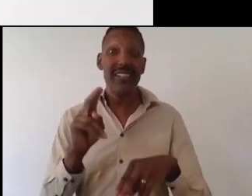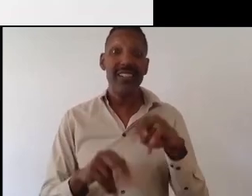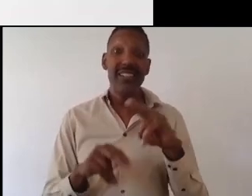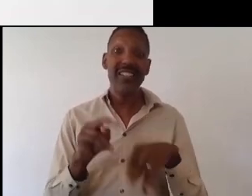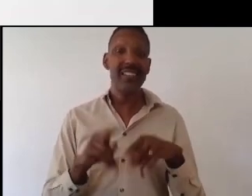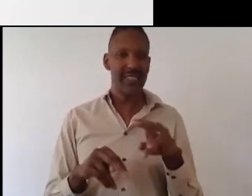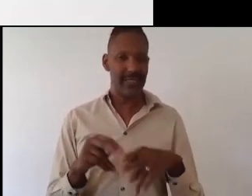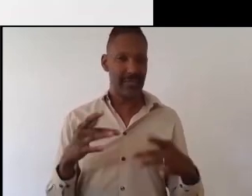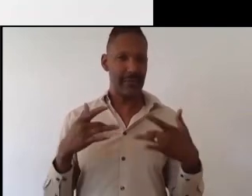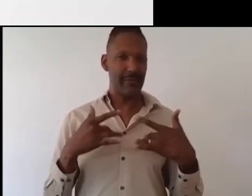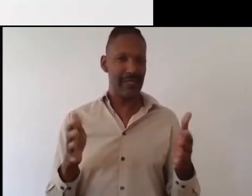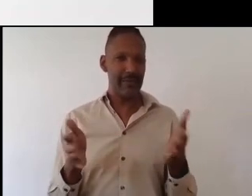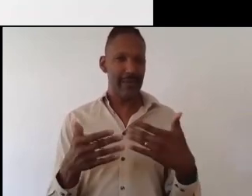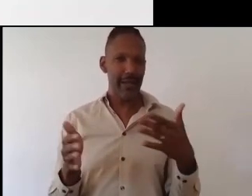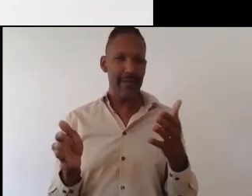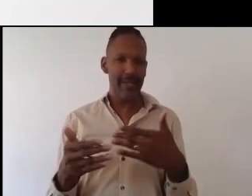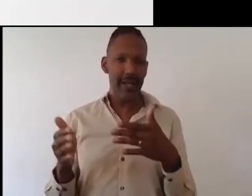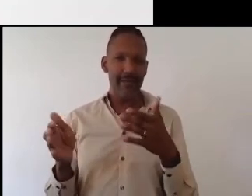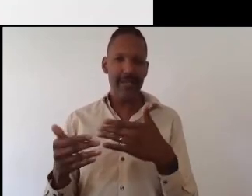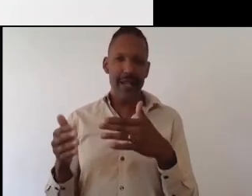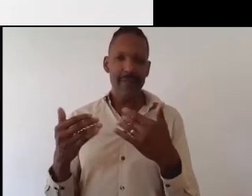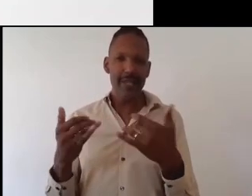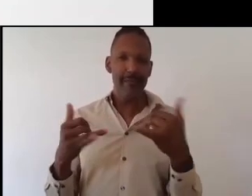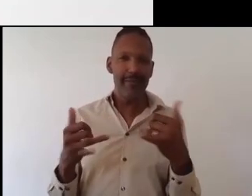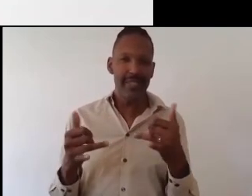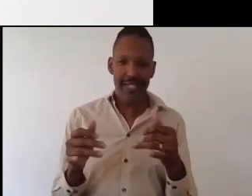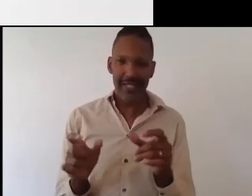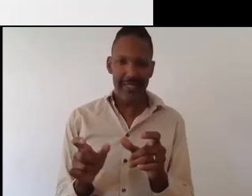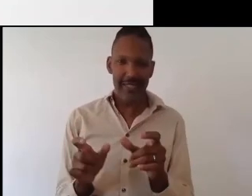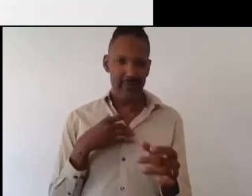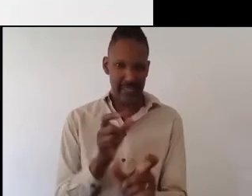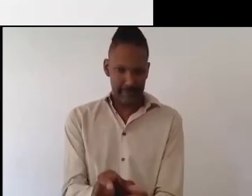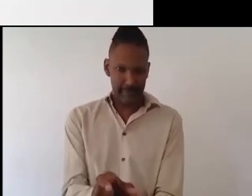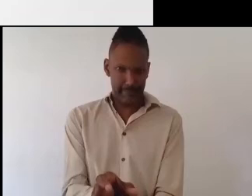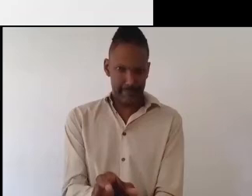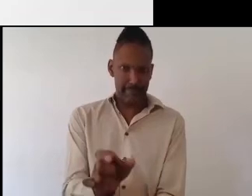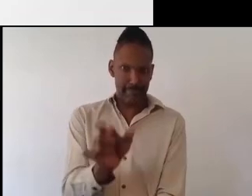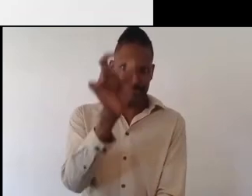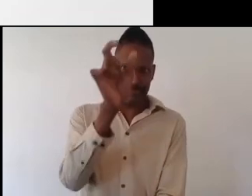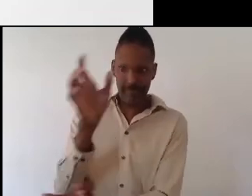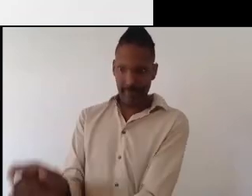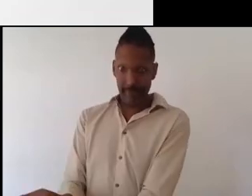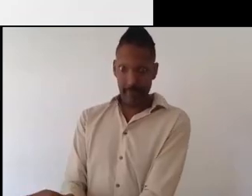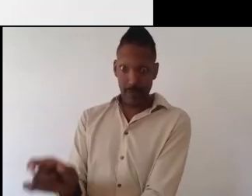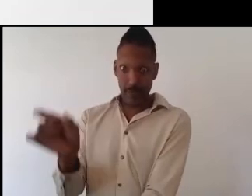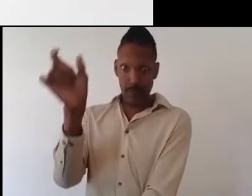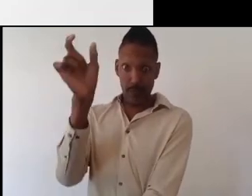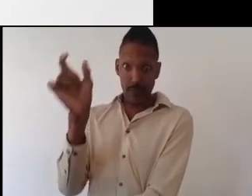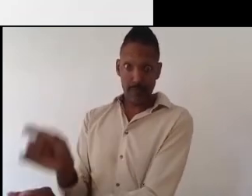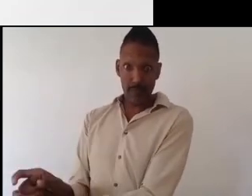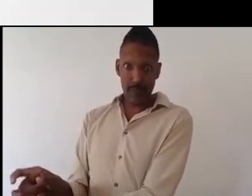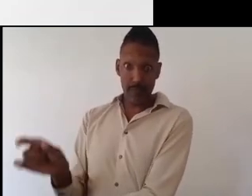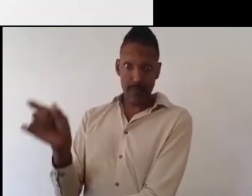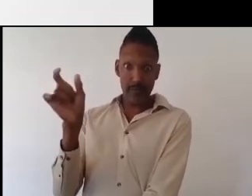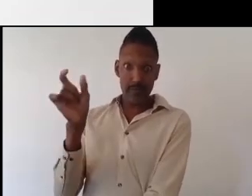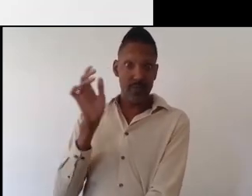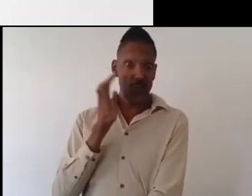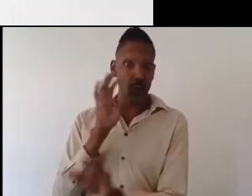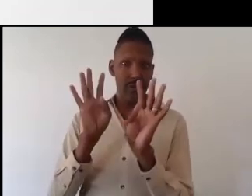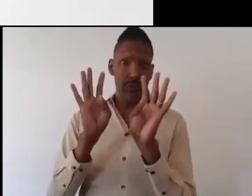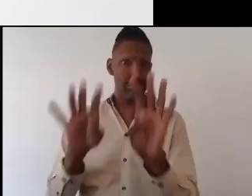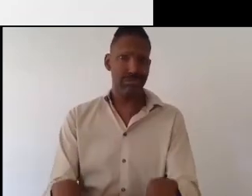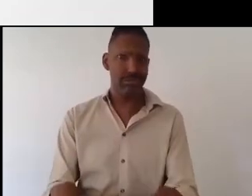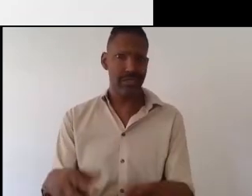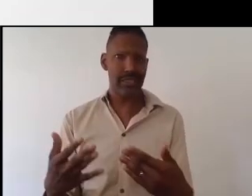column of blocks, and then another column next to it, and a third column next to that, and then that typically falls over. Whereas if